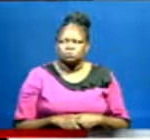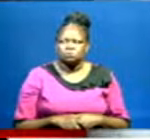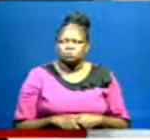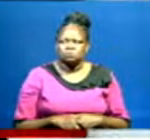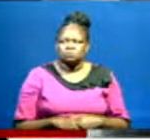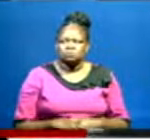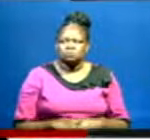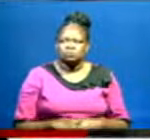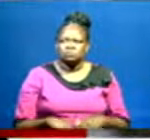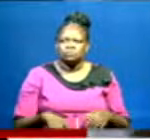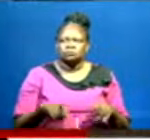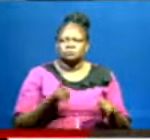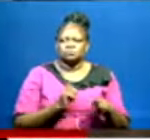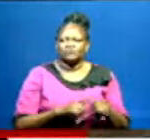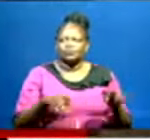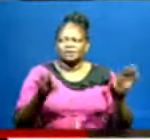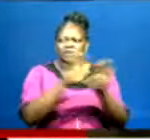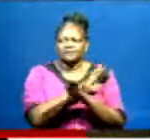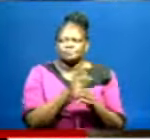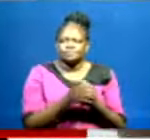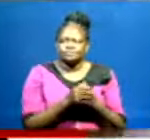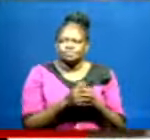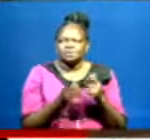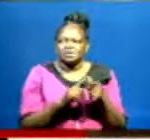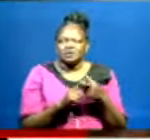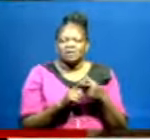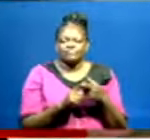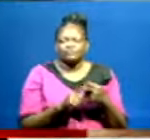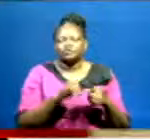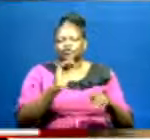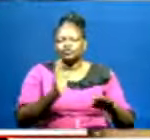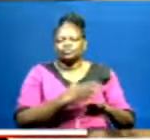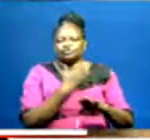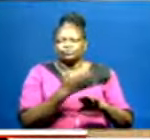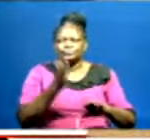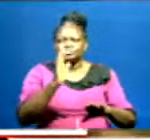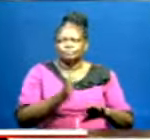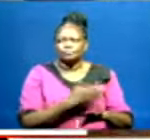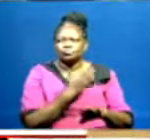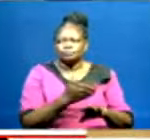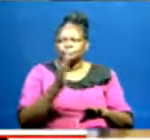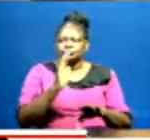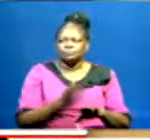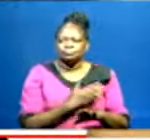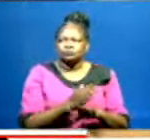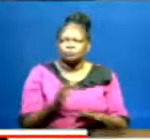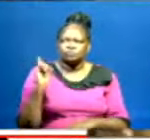As the night climaxes, a melodious tune catches our ears.